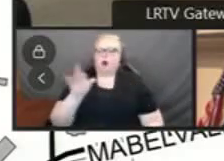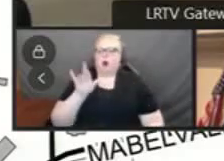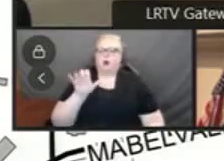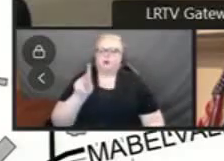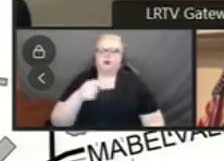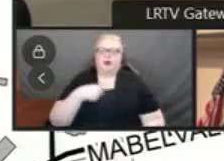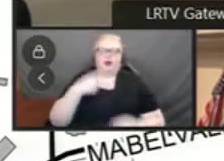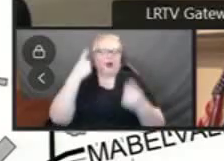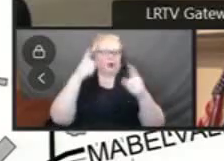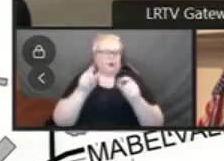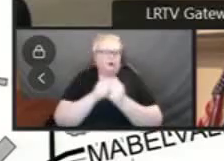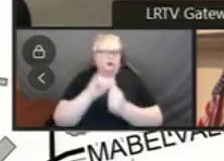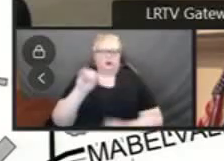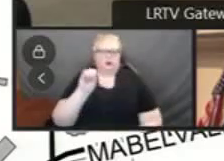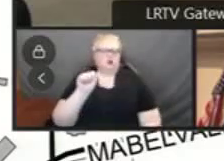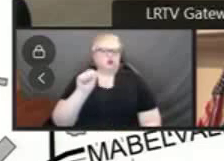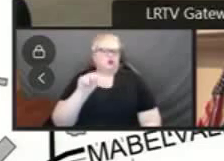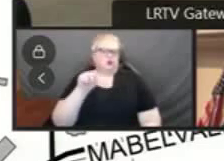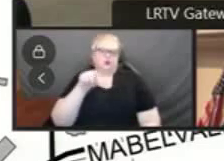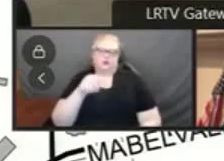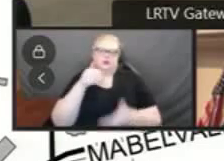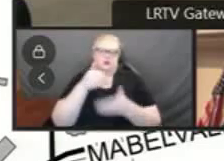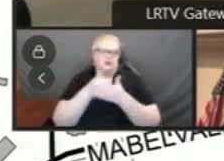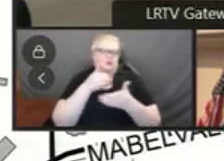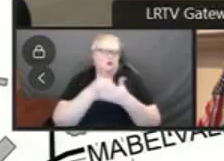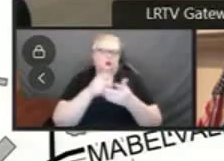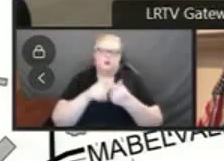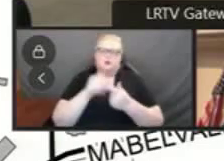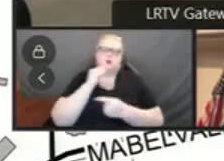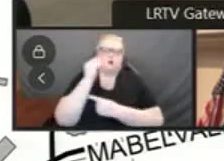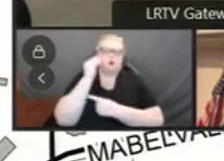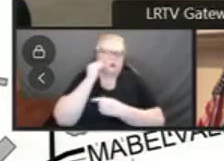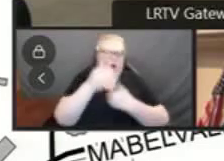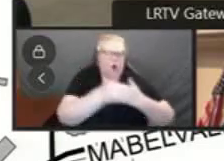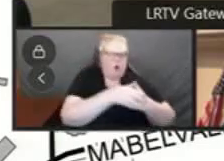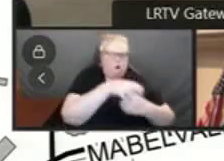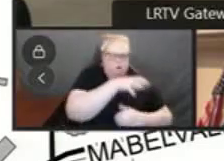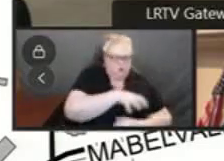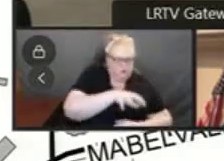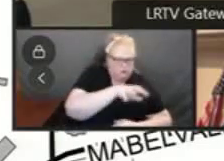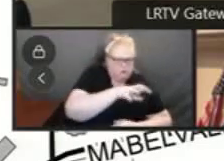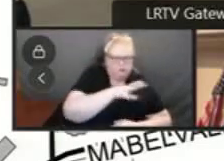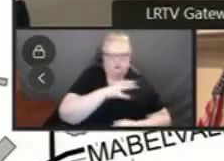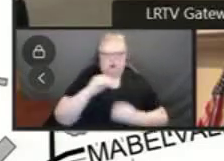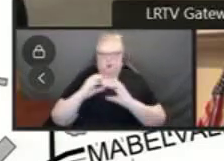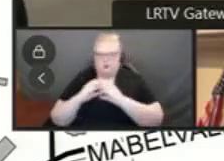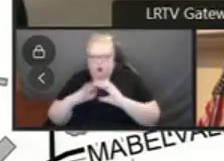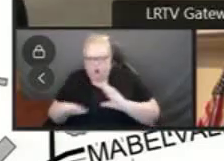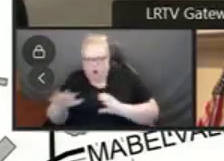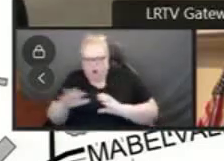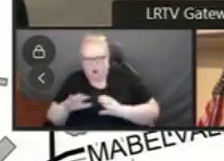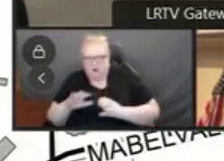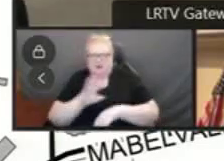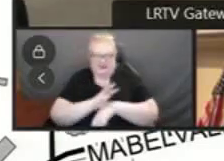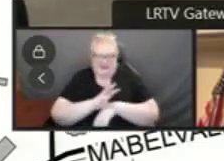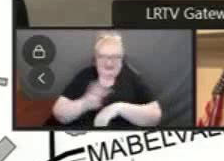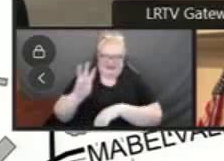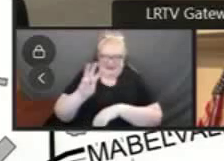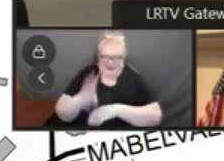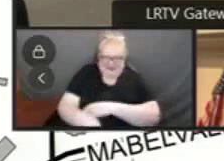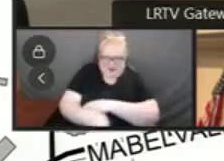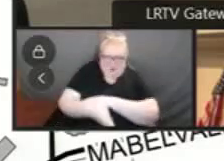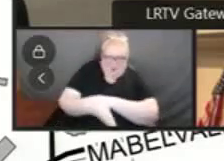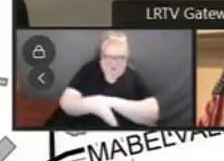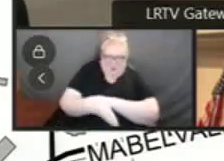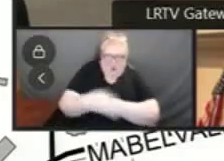Joan. This is too close to neighborhood residences, and at 6 a.m. in the morning, it would not be the first